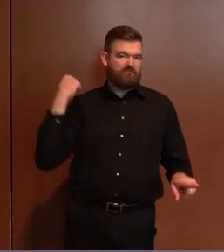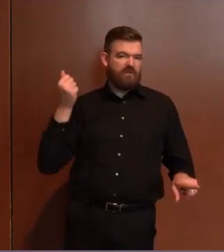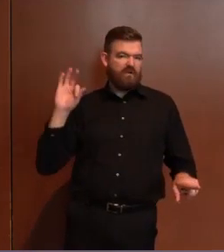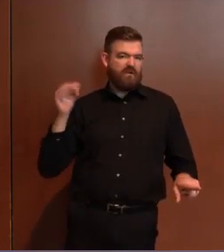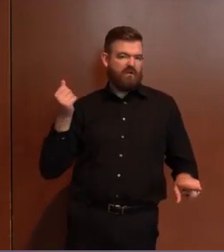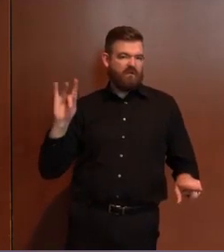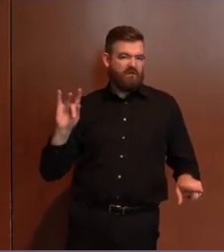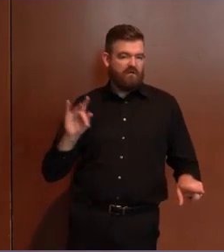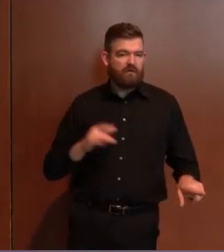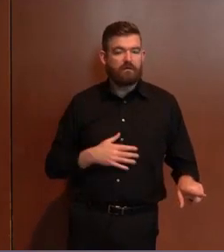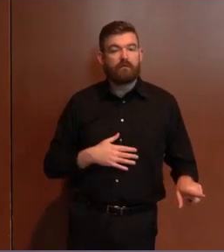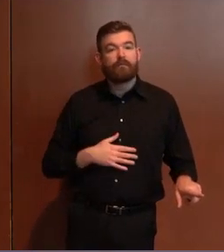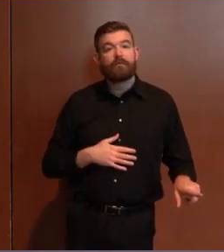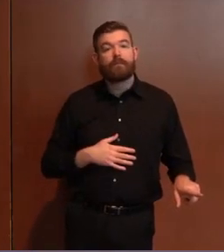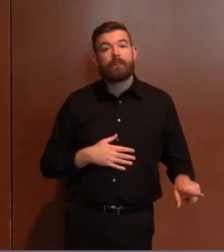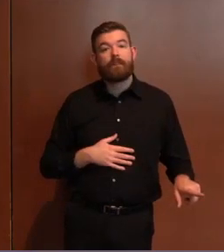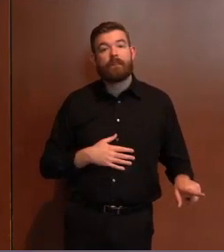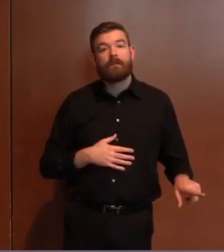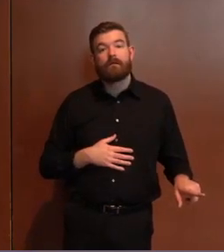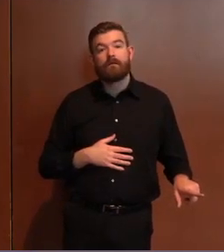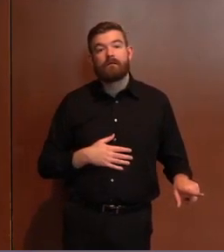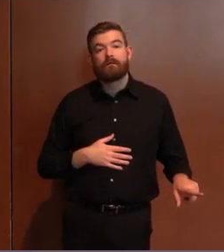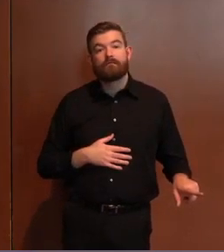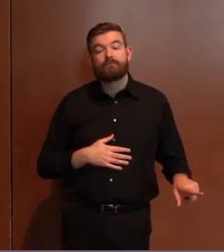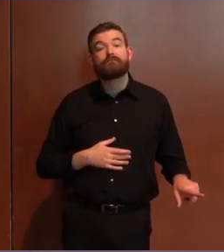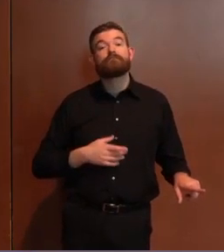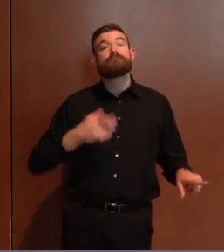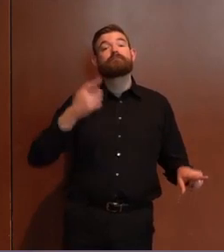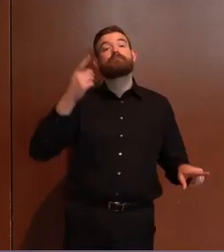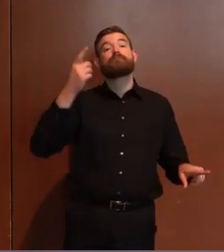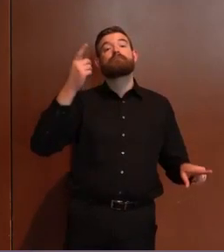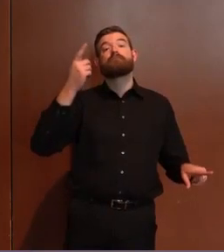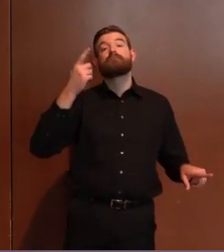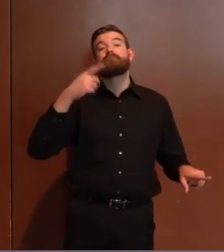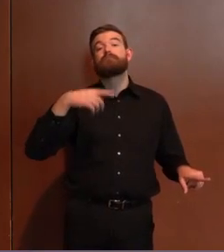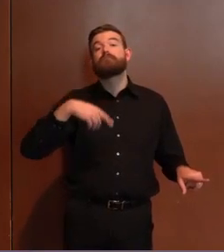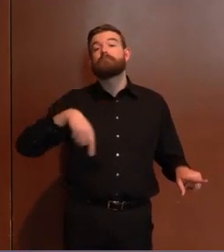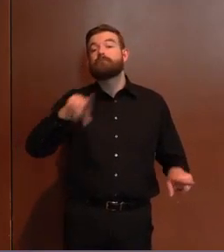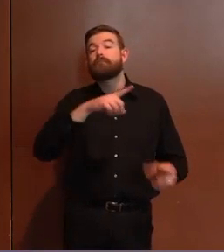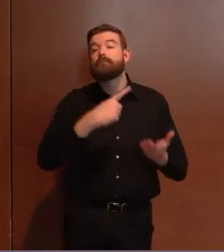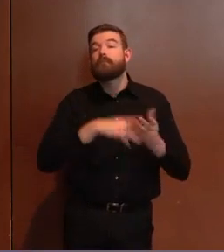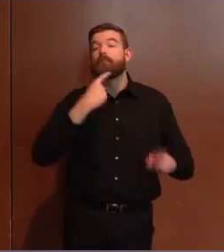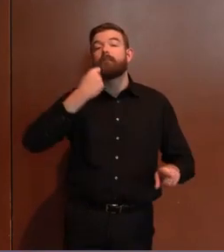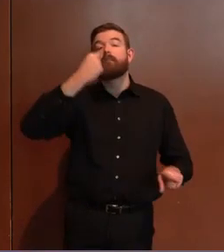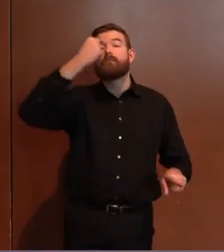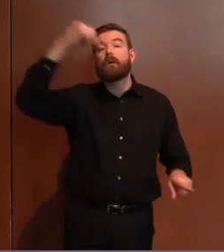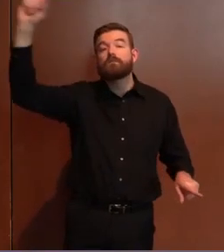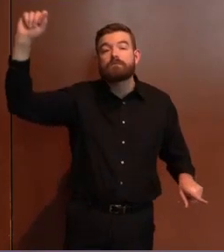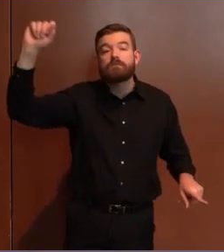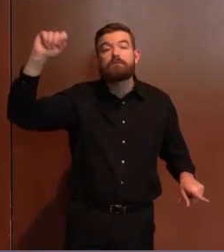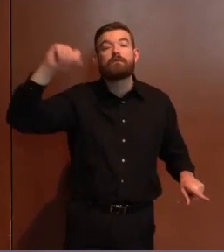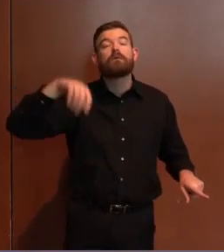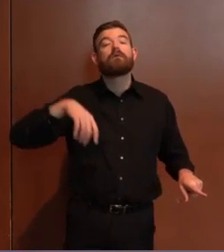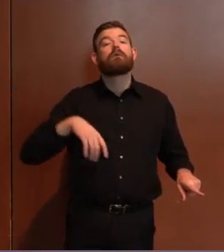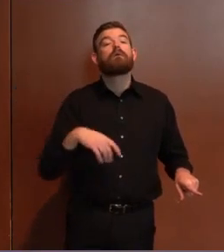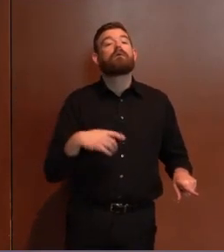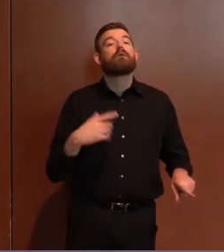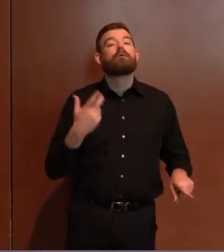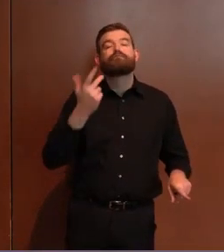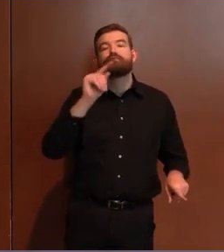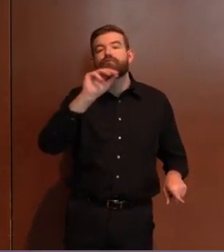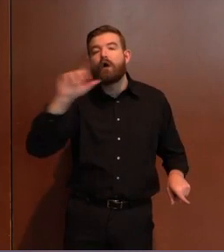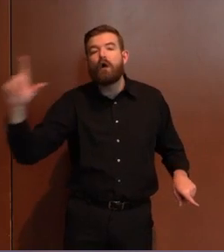on gatherings, protests, or otherwise, including the toll hearings, we have to, democracy has to continue, but we have to do